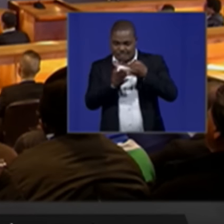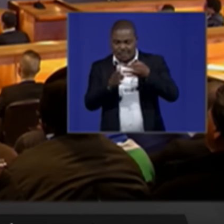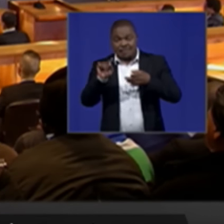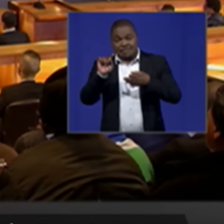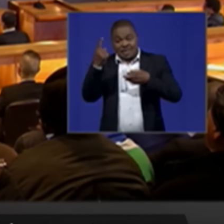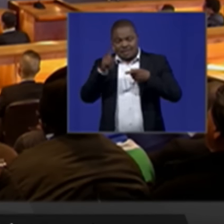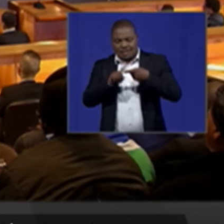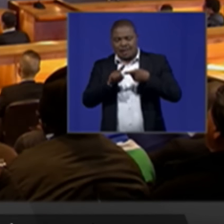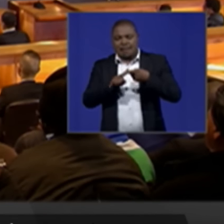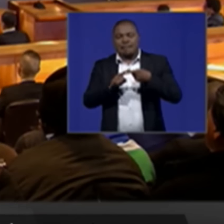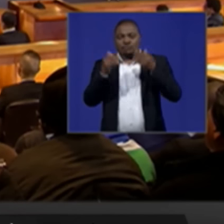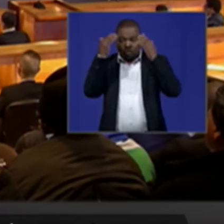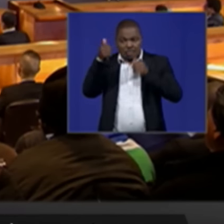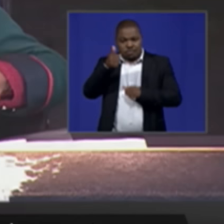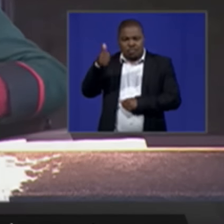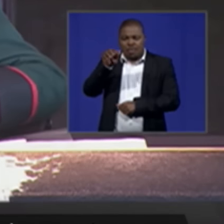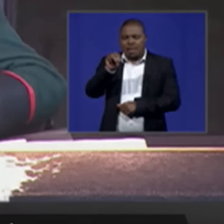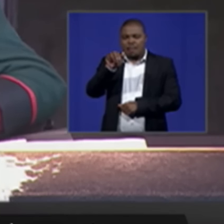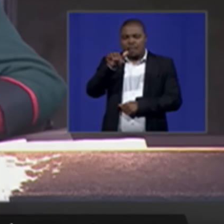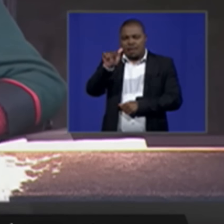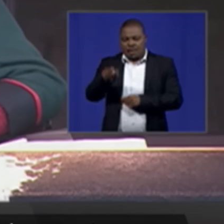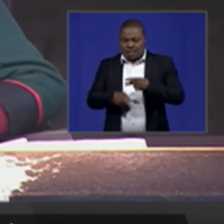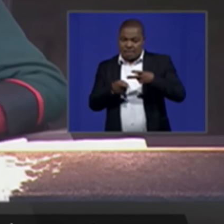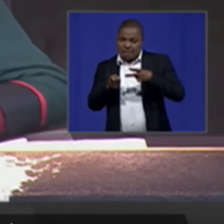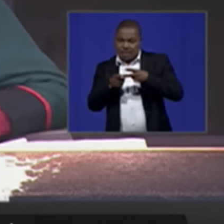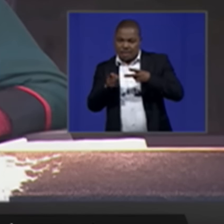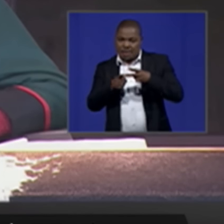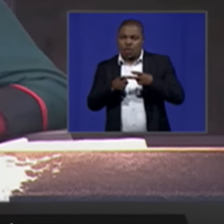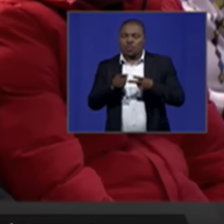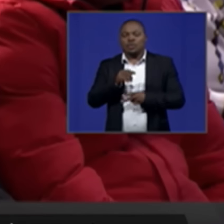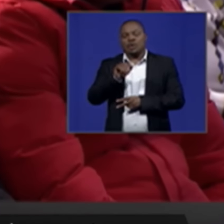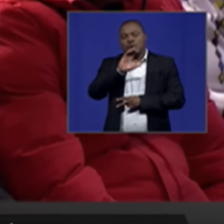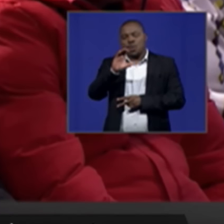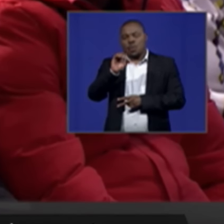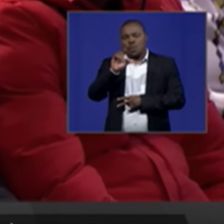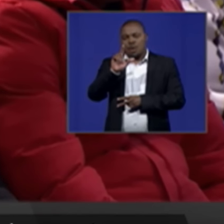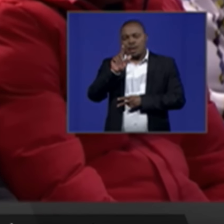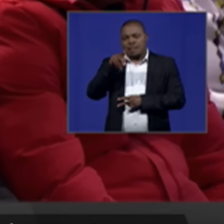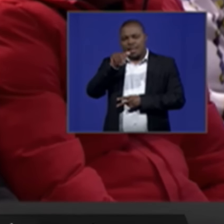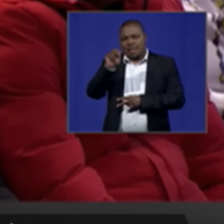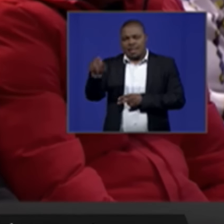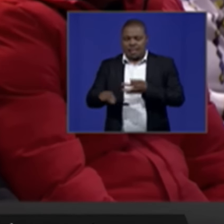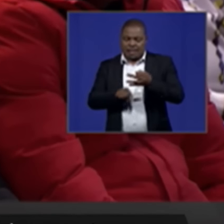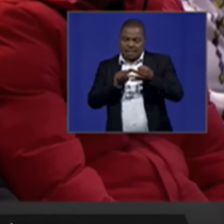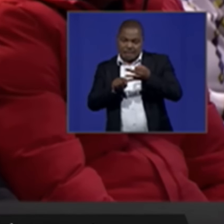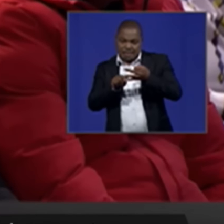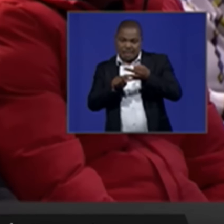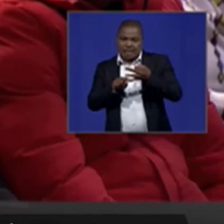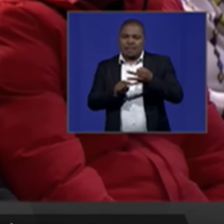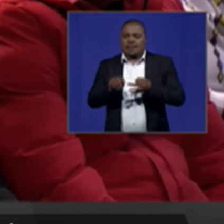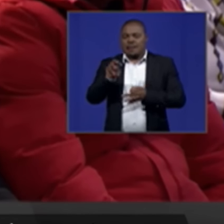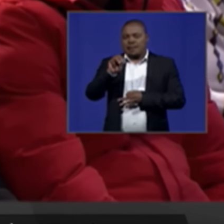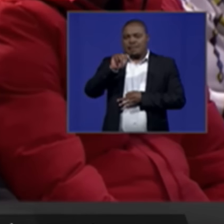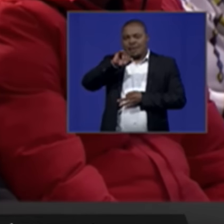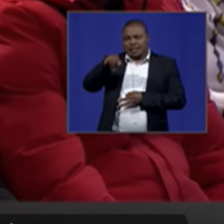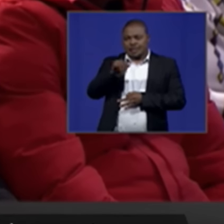mogolo Mandisa Maya, ya bobedi rebotswe ke moatlhodi Jody Colapan, mme ya boraro ke aga moatlhodi Stephen